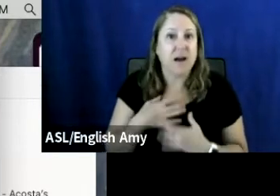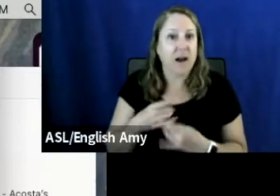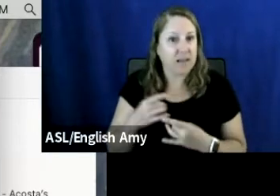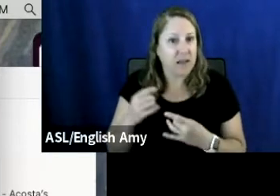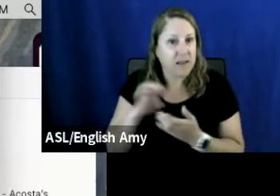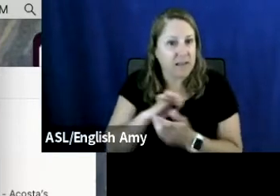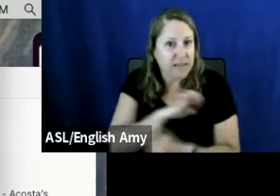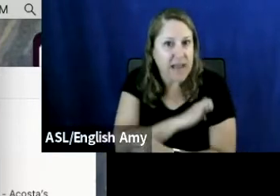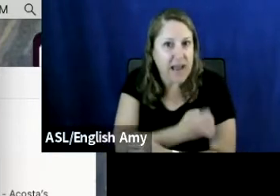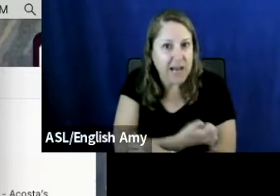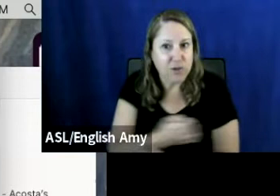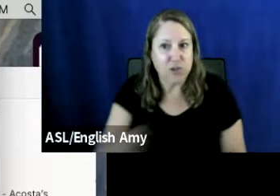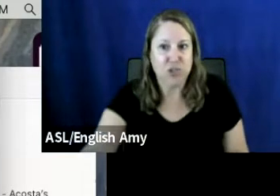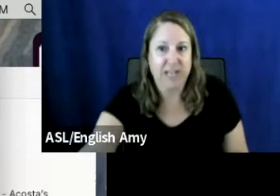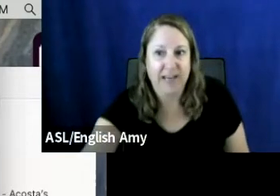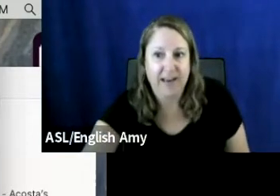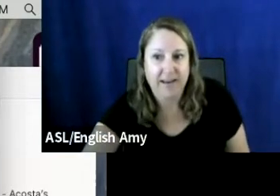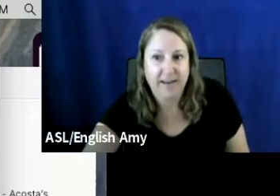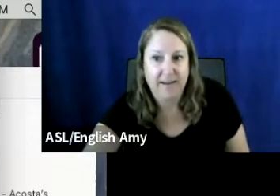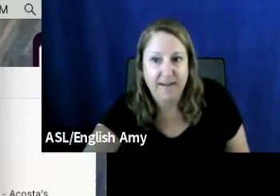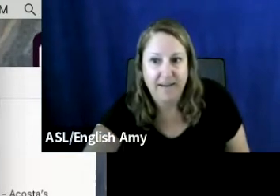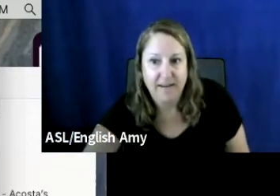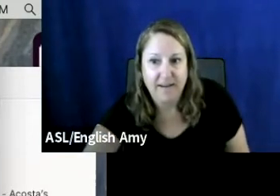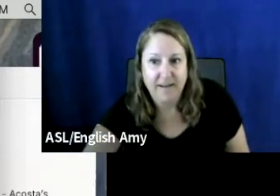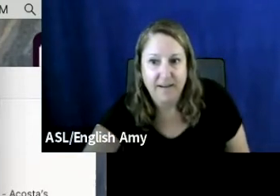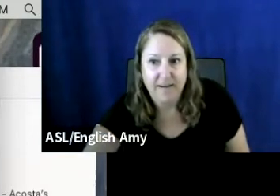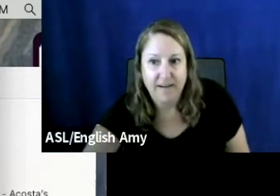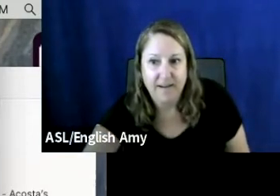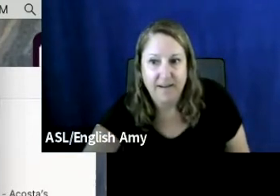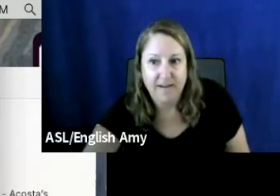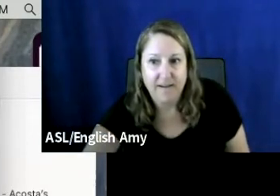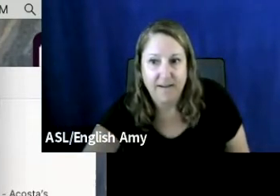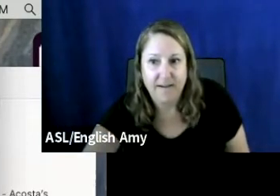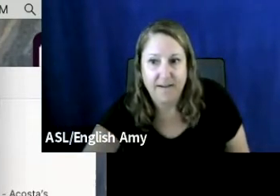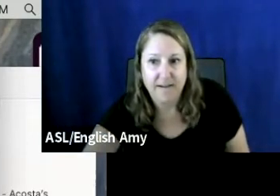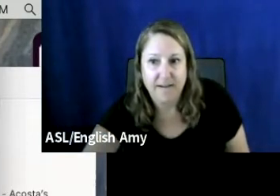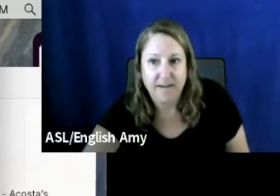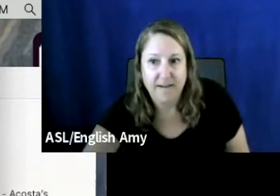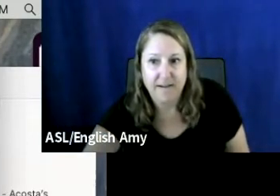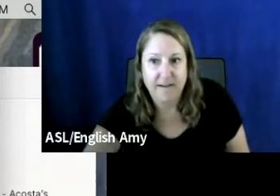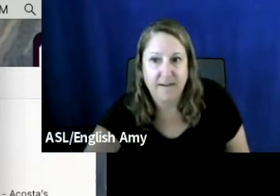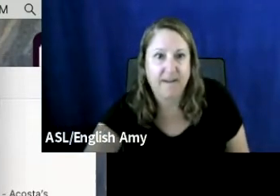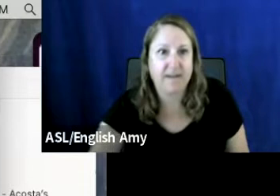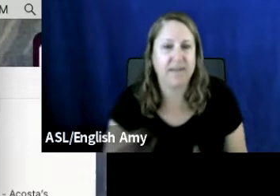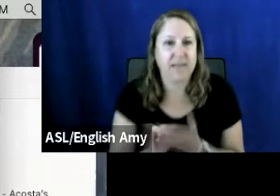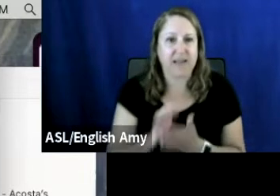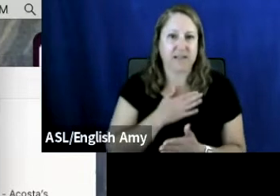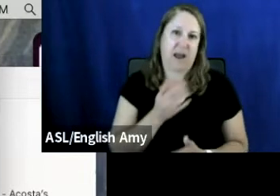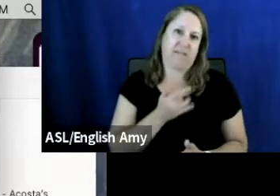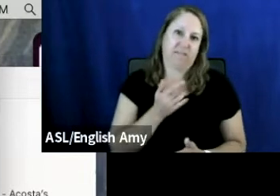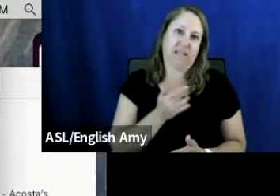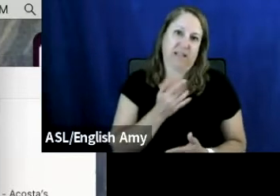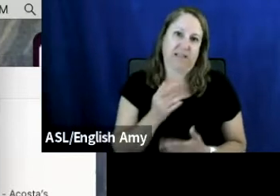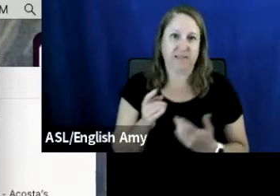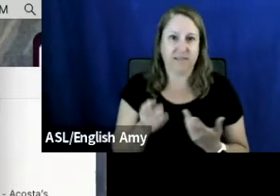of, you know, just letting them take a minute. I think, yeah, I mean, thank you. These are like really insightful.